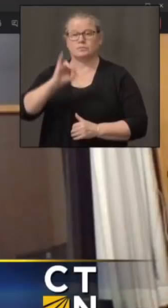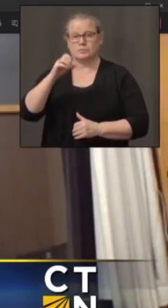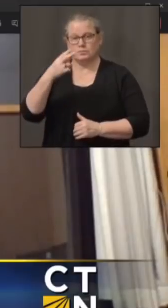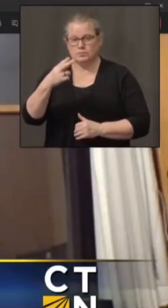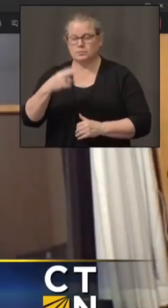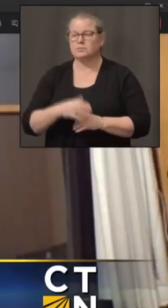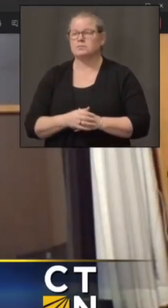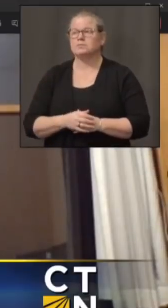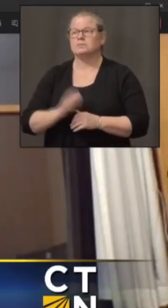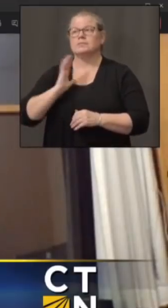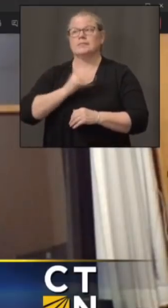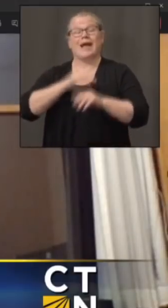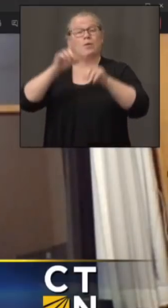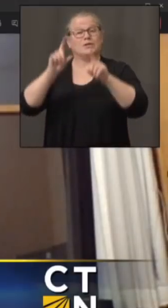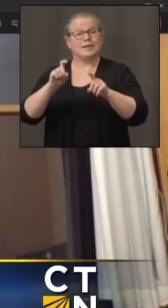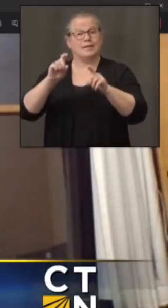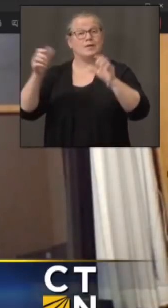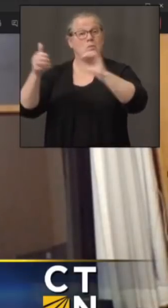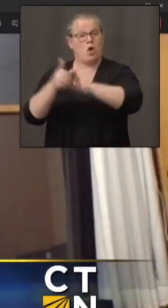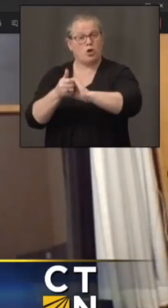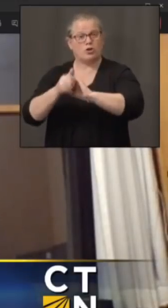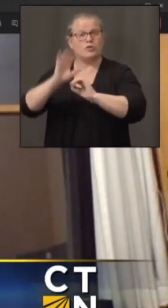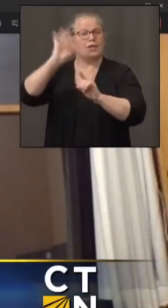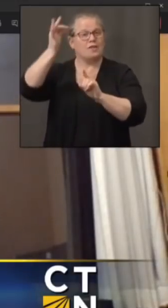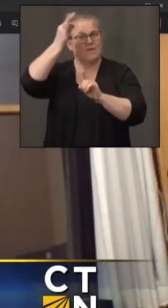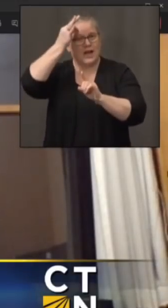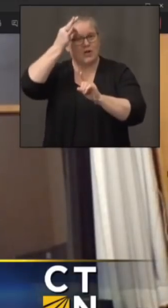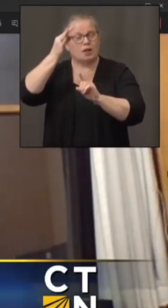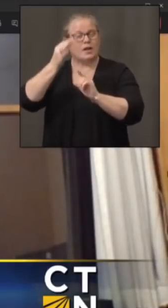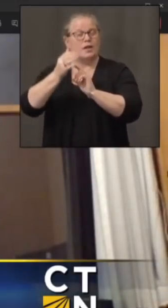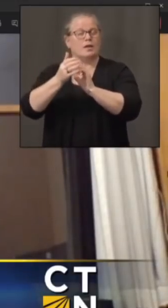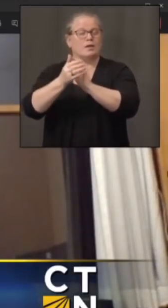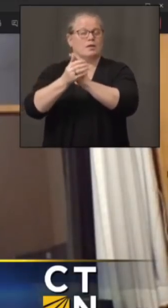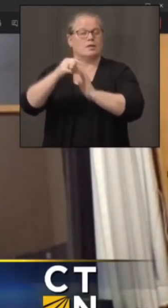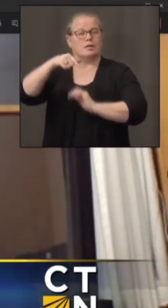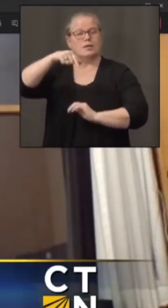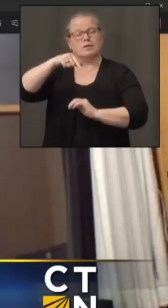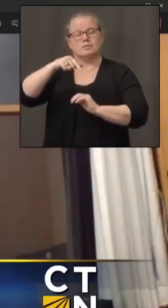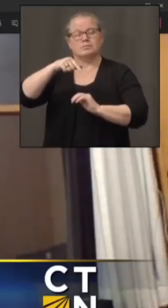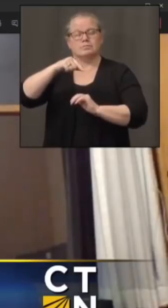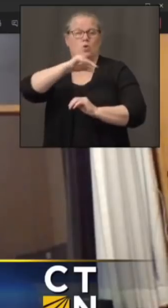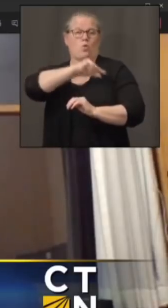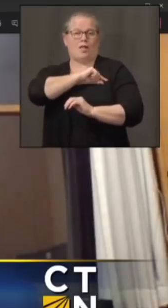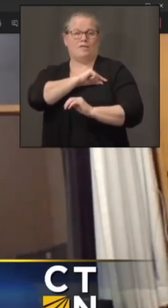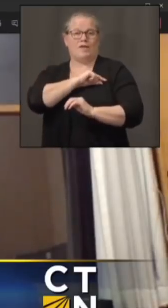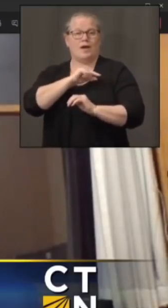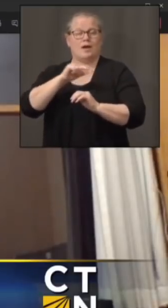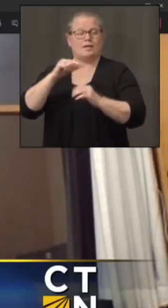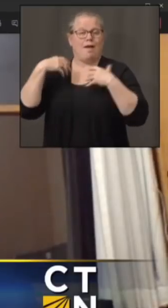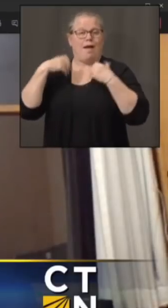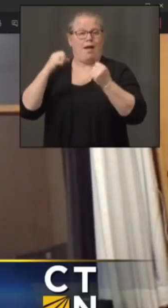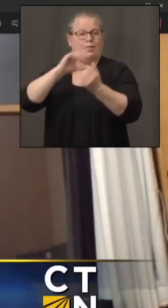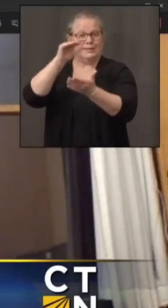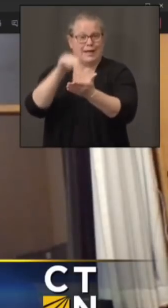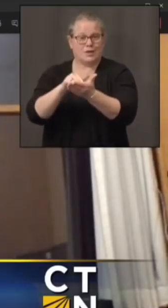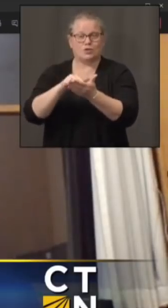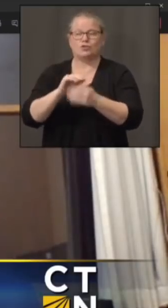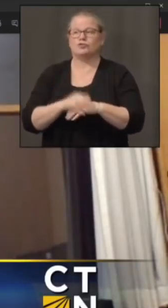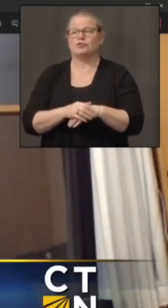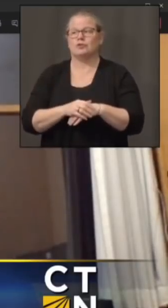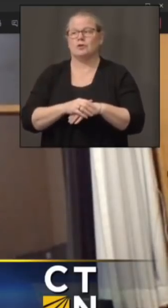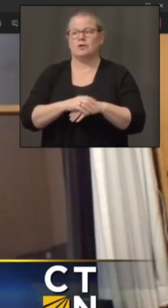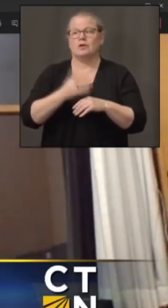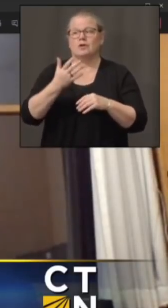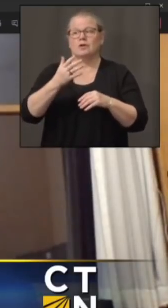testing partners, the federally qualified health centers, our hospital systems, and other private partners that we have who are doing the